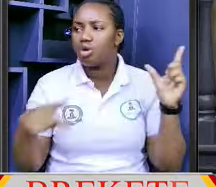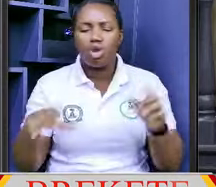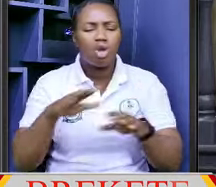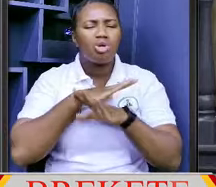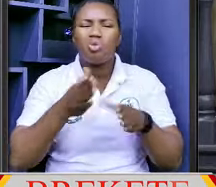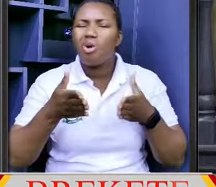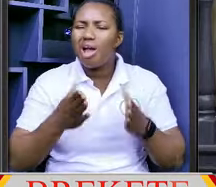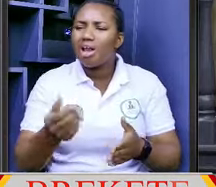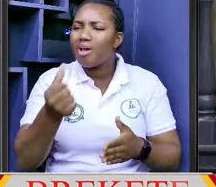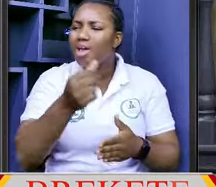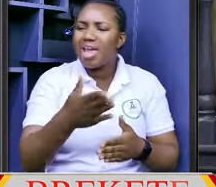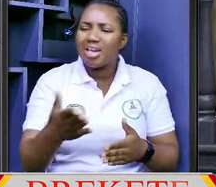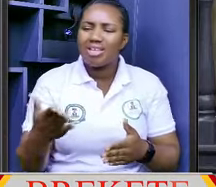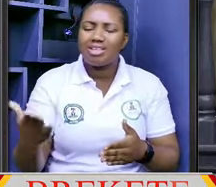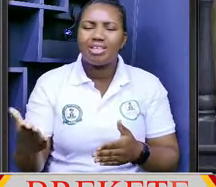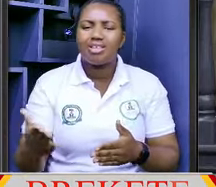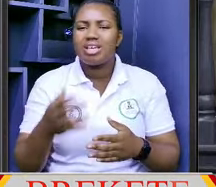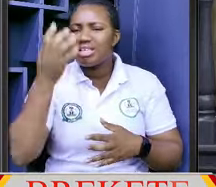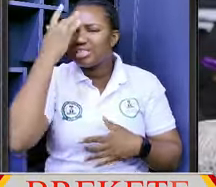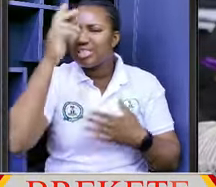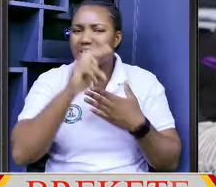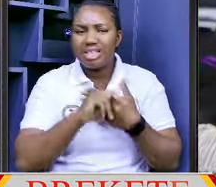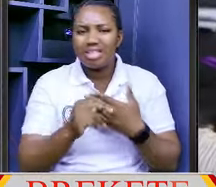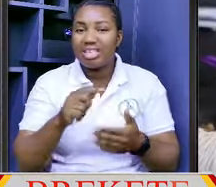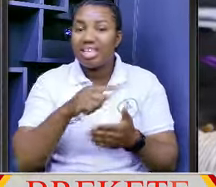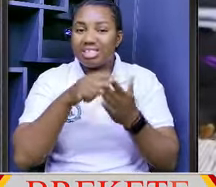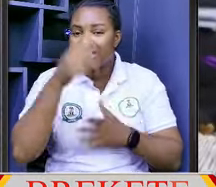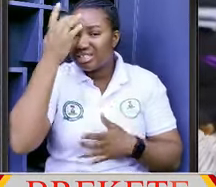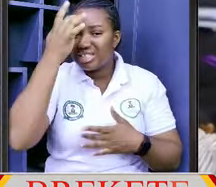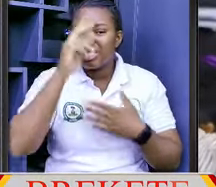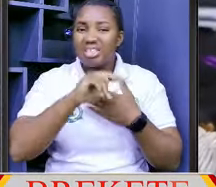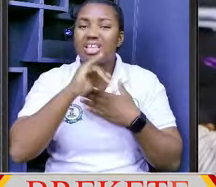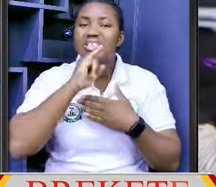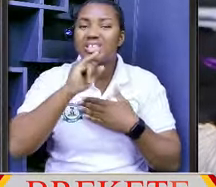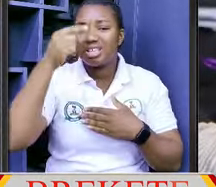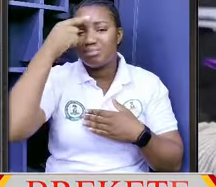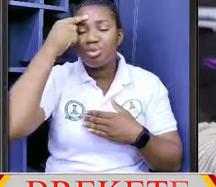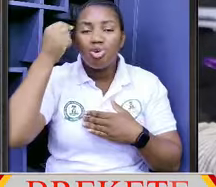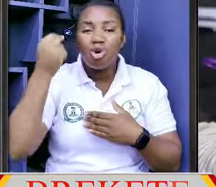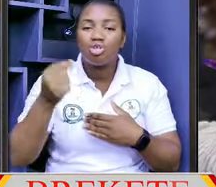sickness. This sickness where they worry you now because you know they chop belly food.